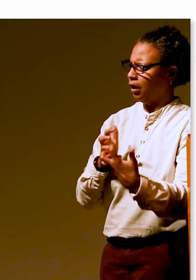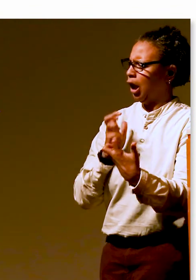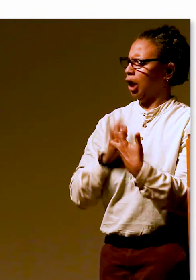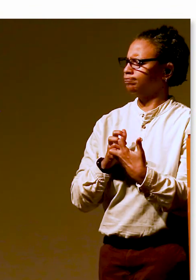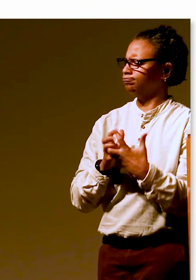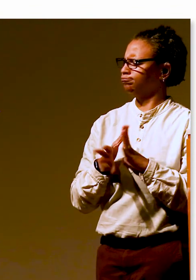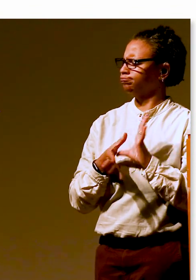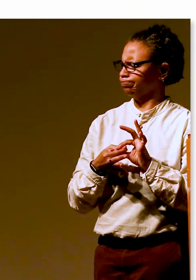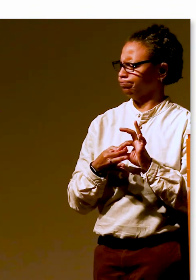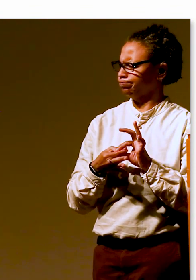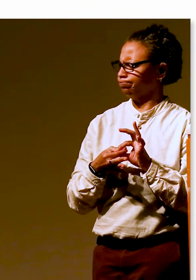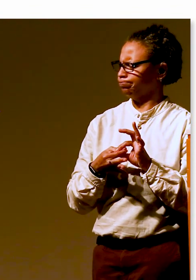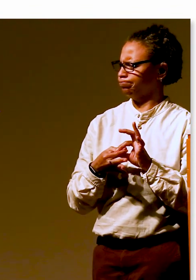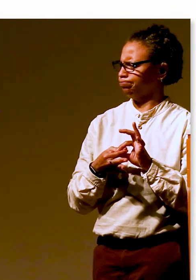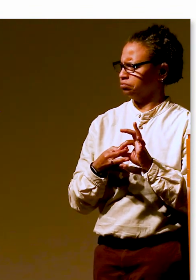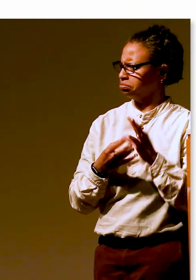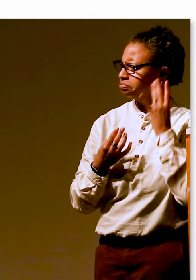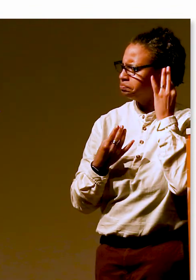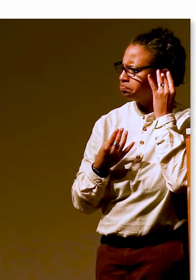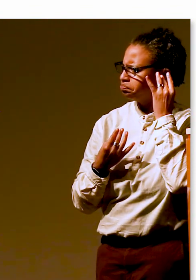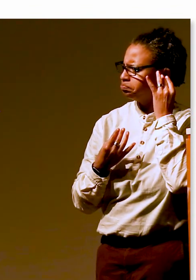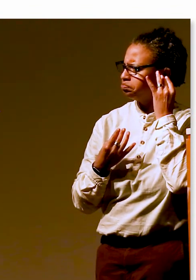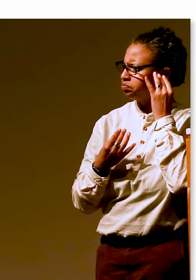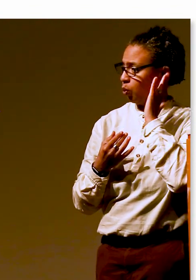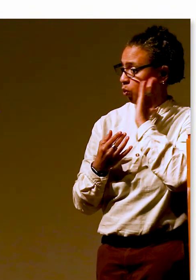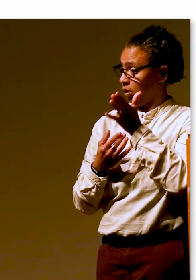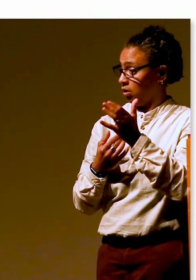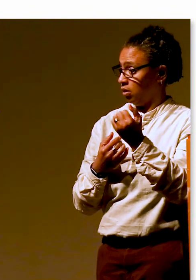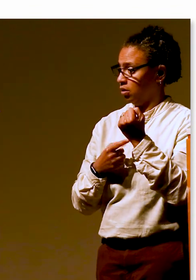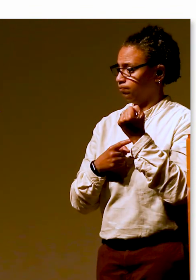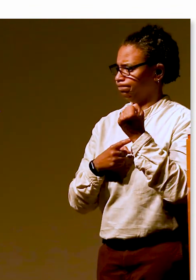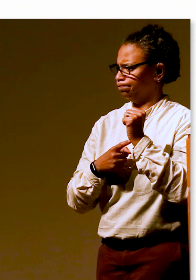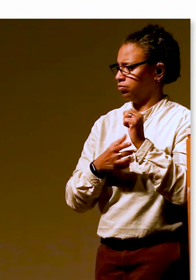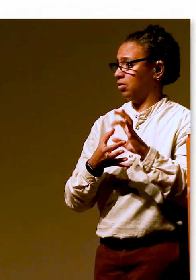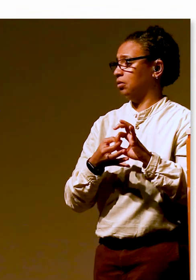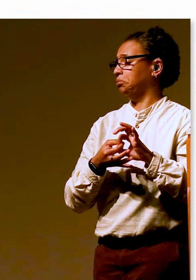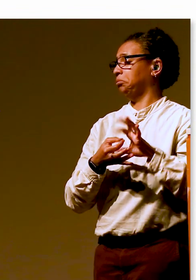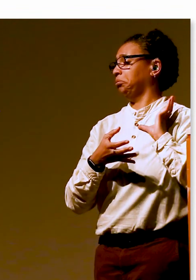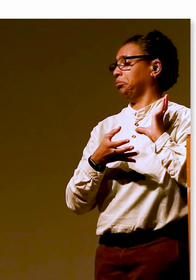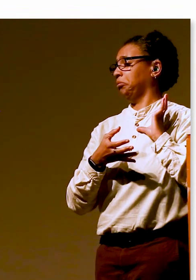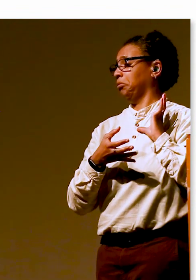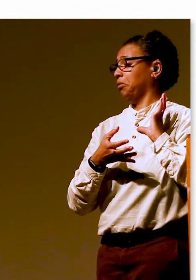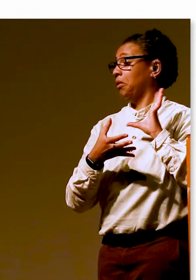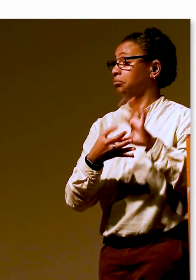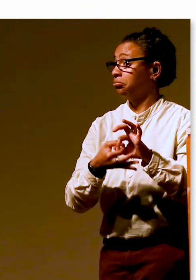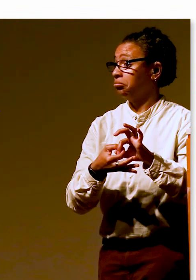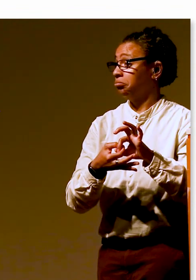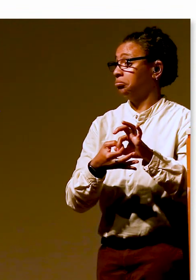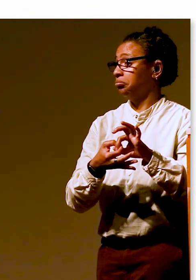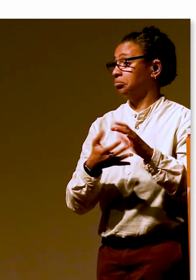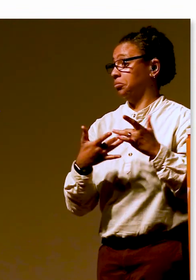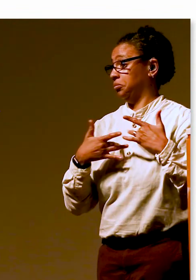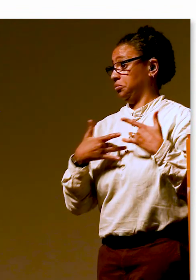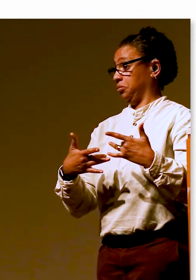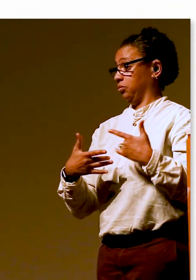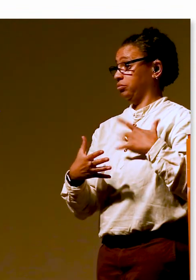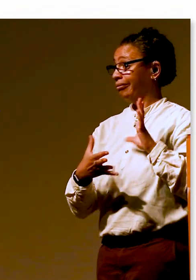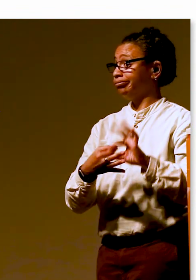to better partner with them, because they'd supported me already, because they'd supported artists like the Astor Gates already. What does it mean to call in instead of call